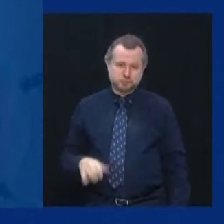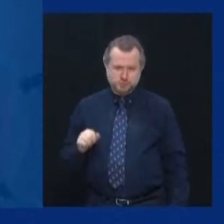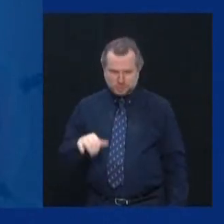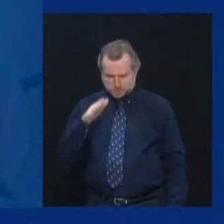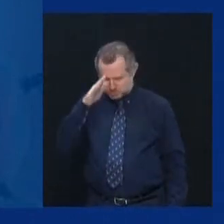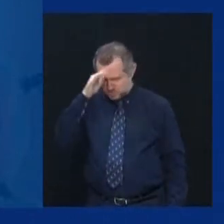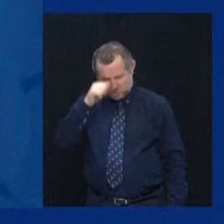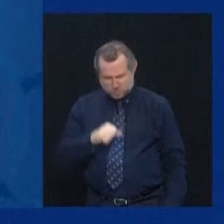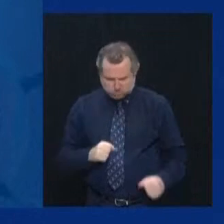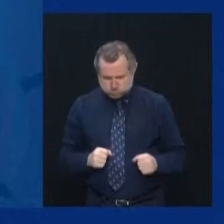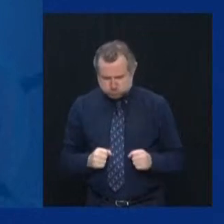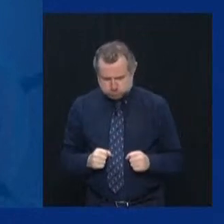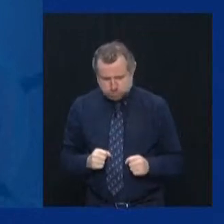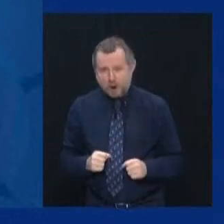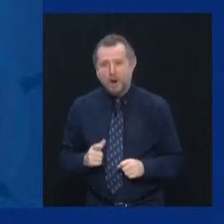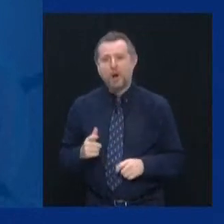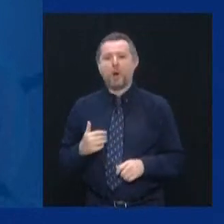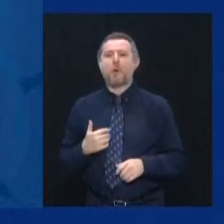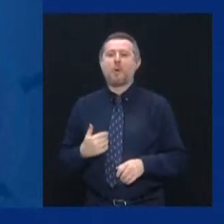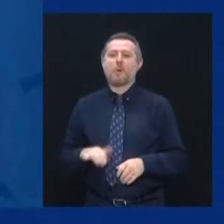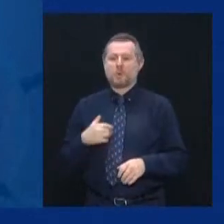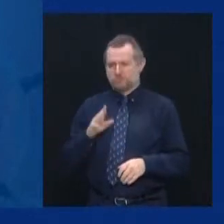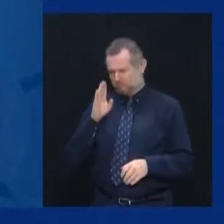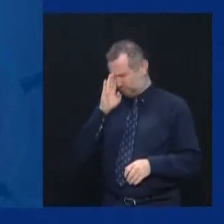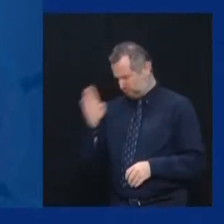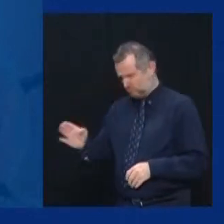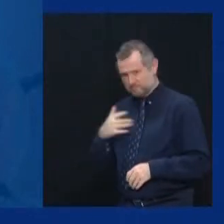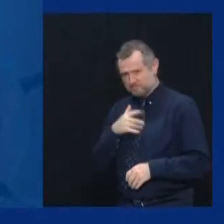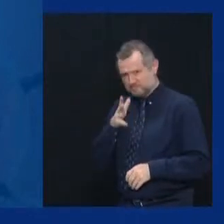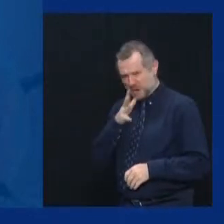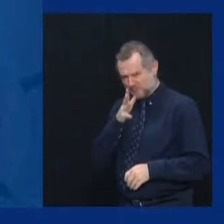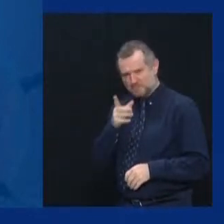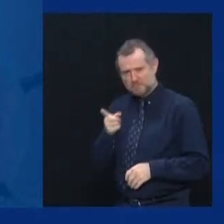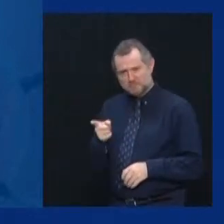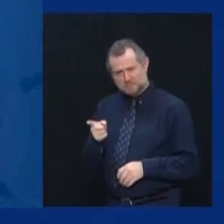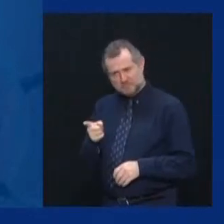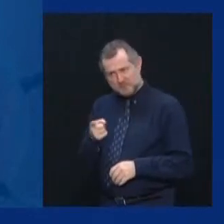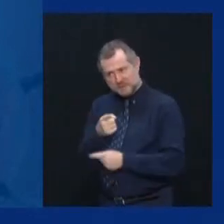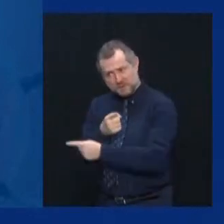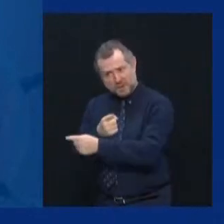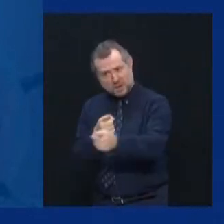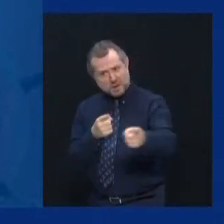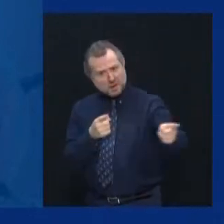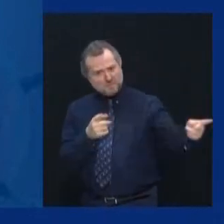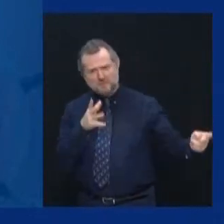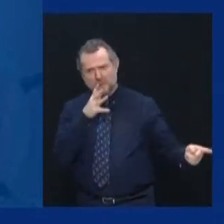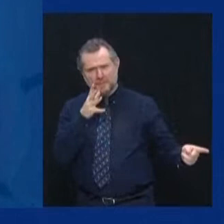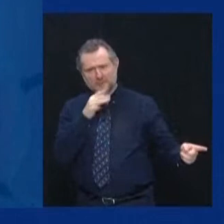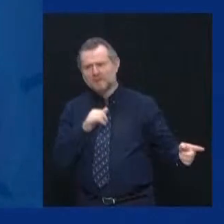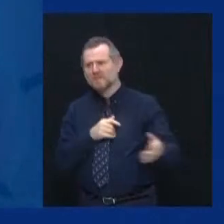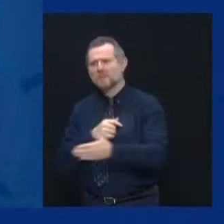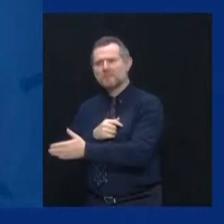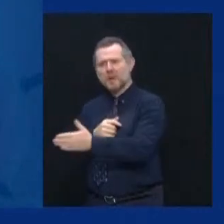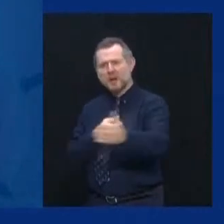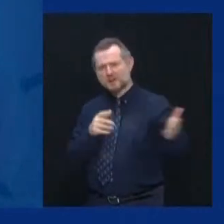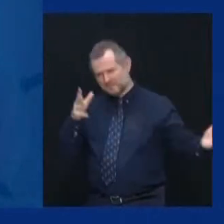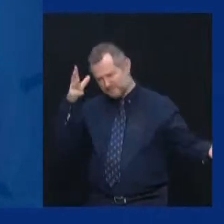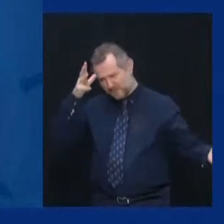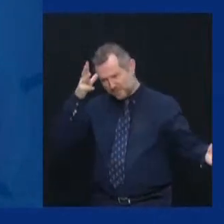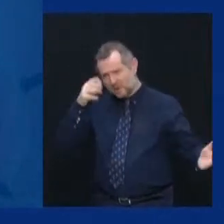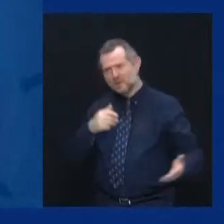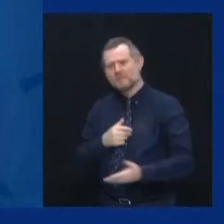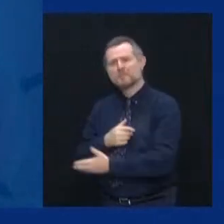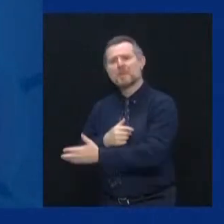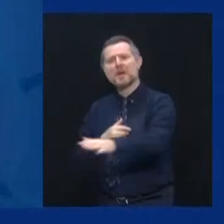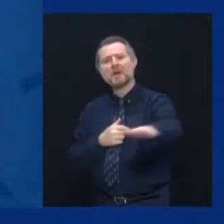be clear with my mother, and with everybody's mother, and with everybody's father, and with everybody's grandfather. We're talking